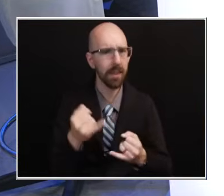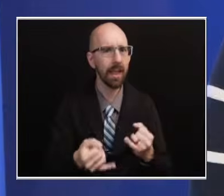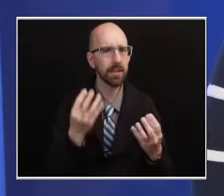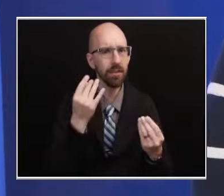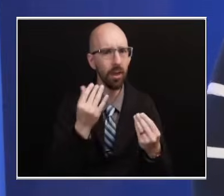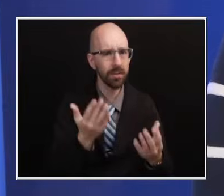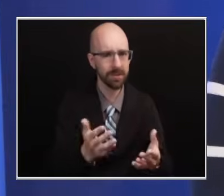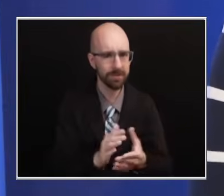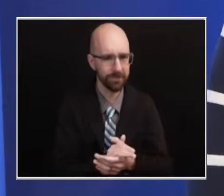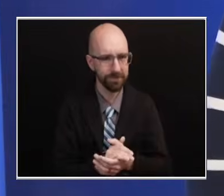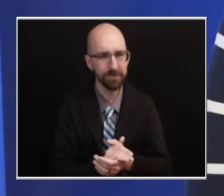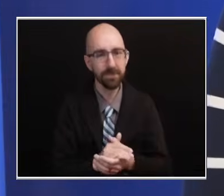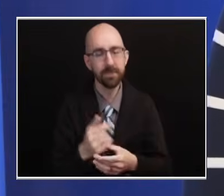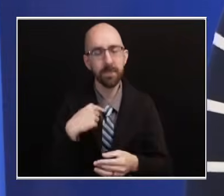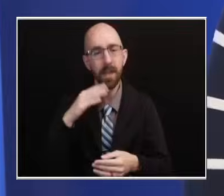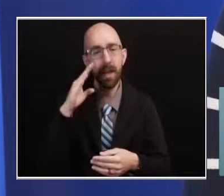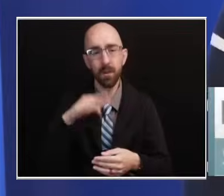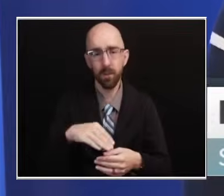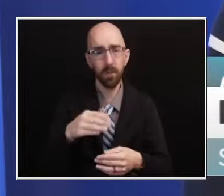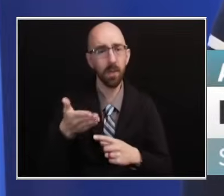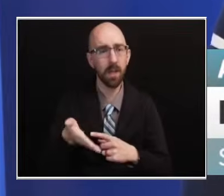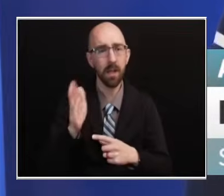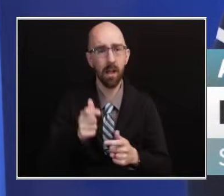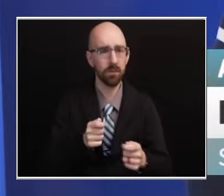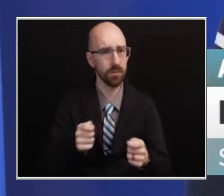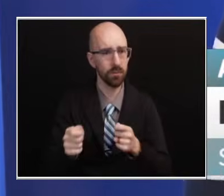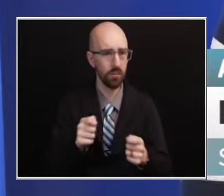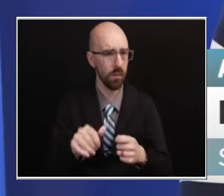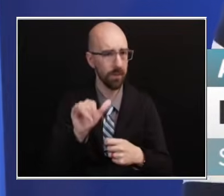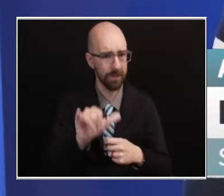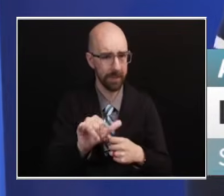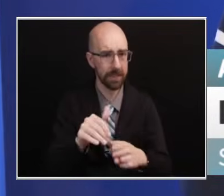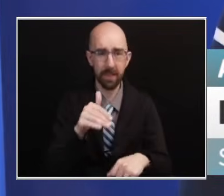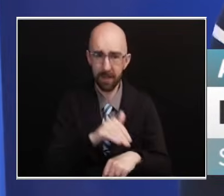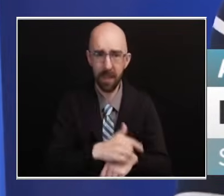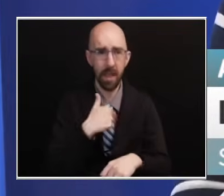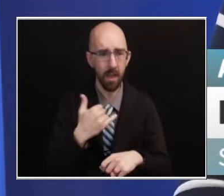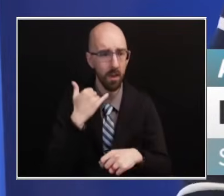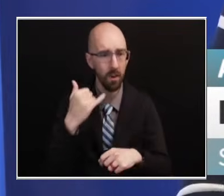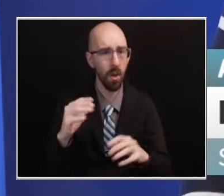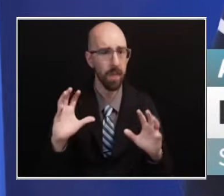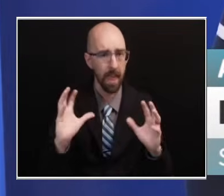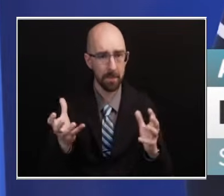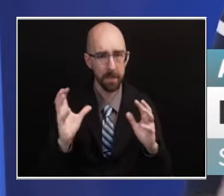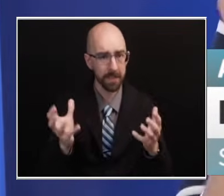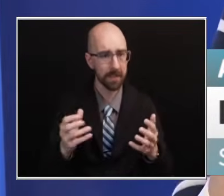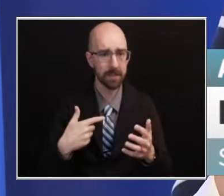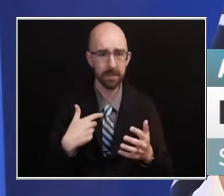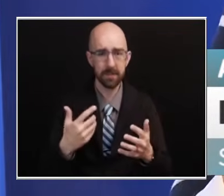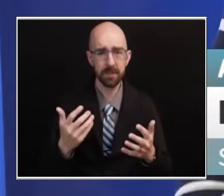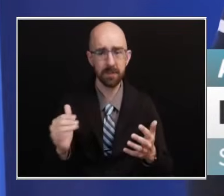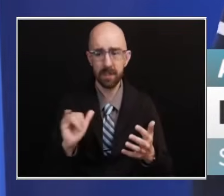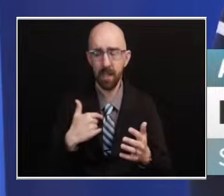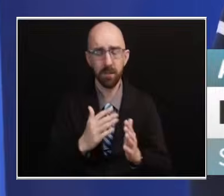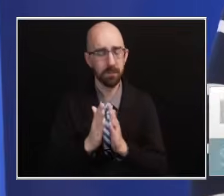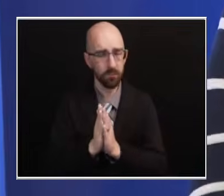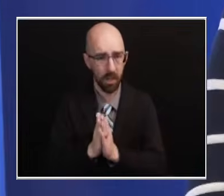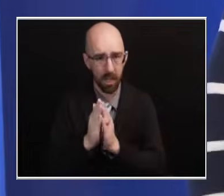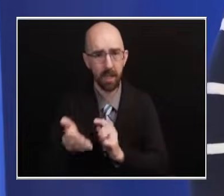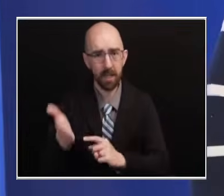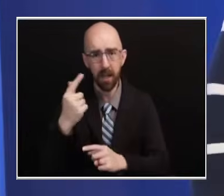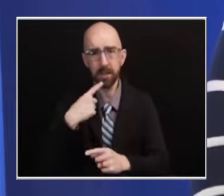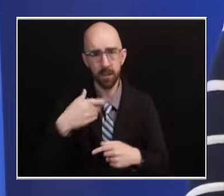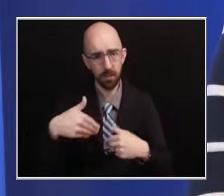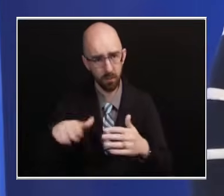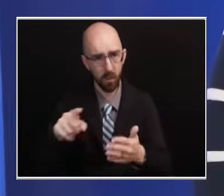I knew God was in control of this. It's like the night I called the ambulance, it's like I was praying and God's like, go check on Scott,